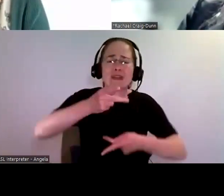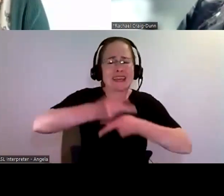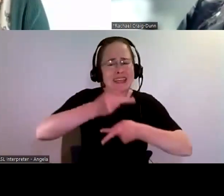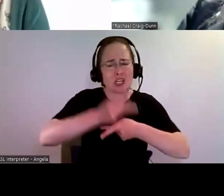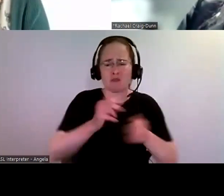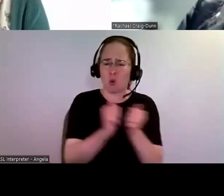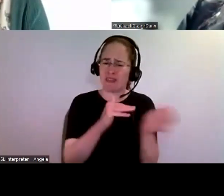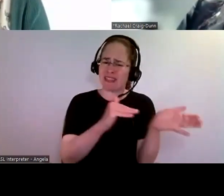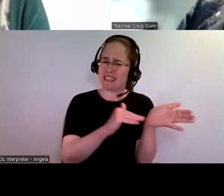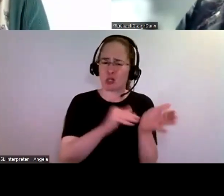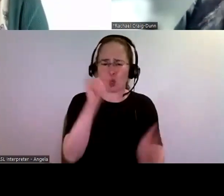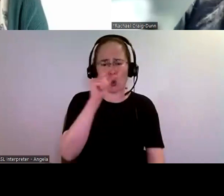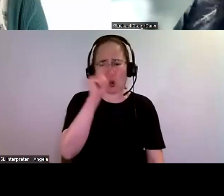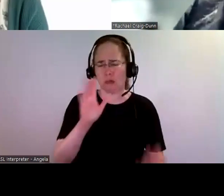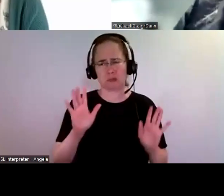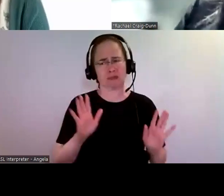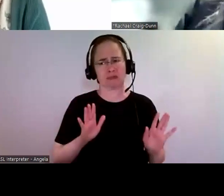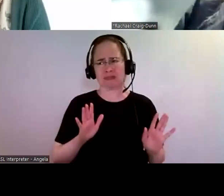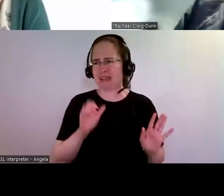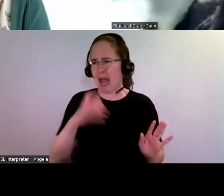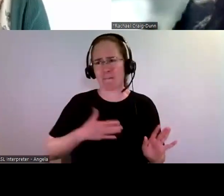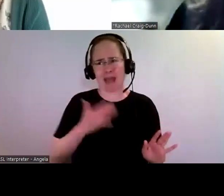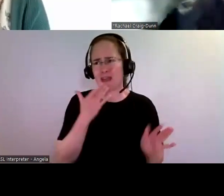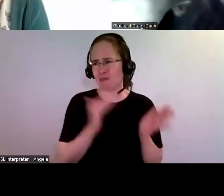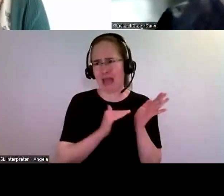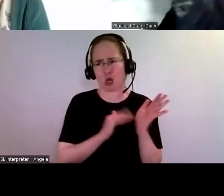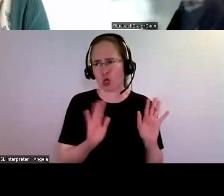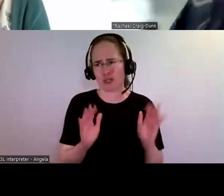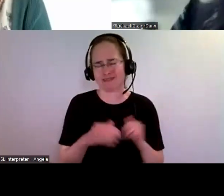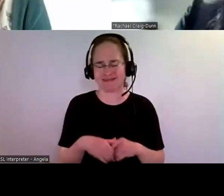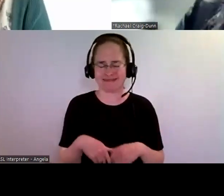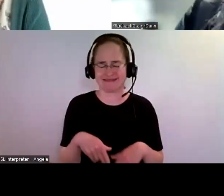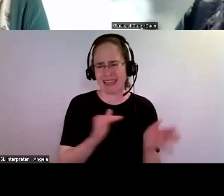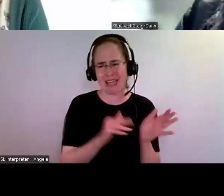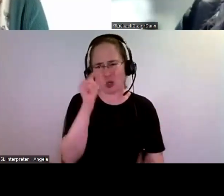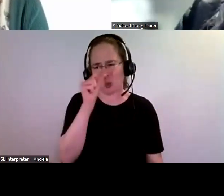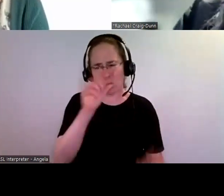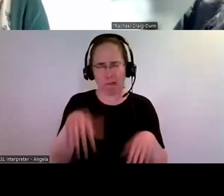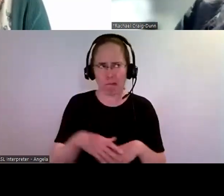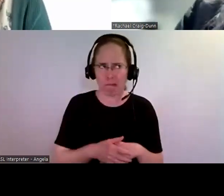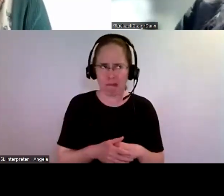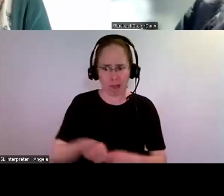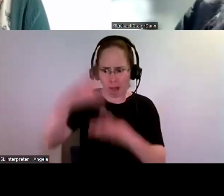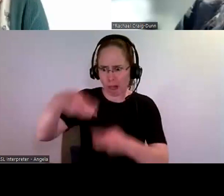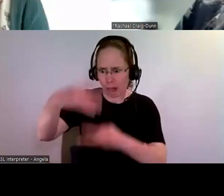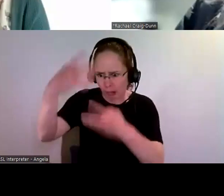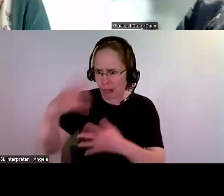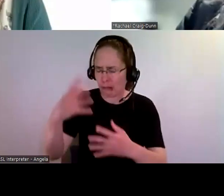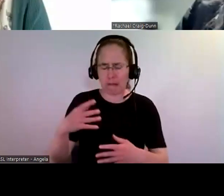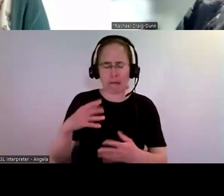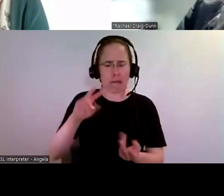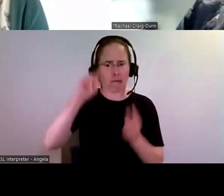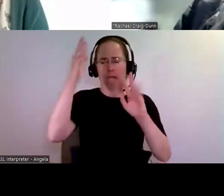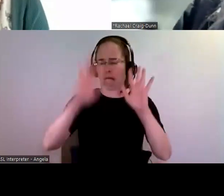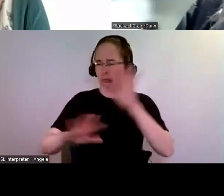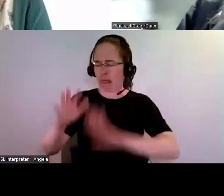Dr. Google. Dr. Google is my least favorite doctor. The stuff that's on there is just so misleading and